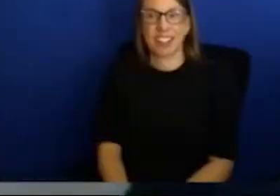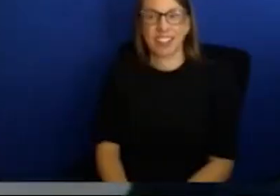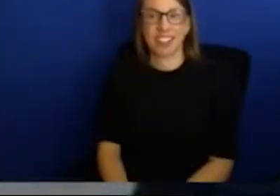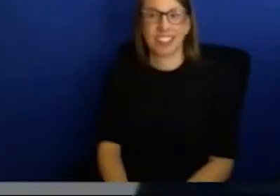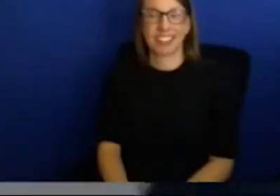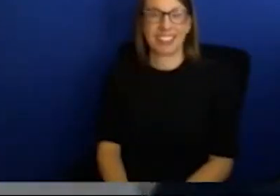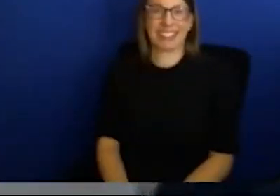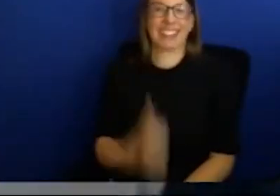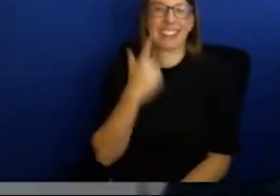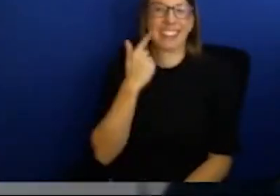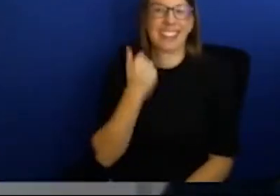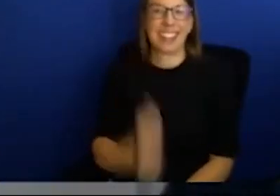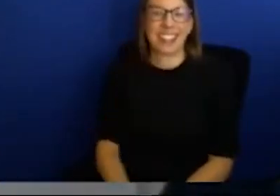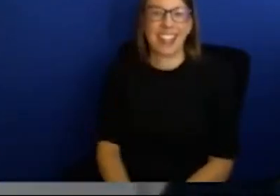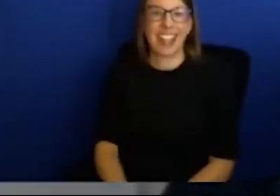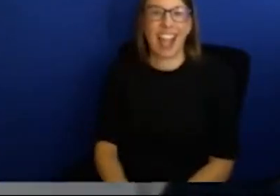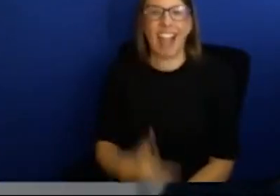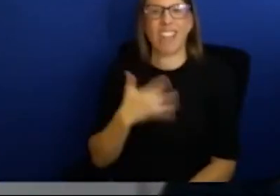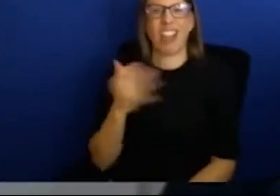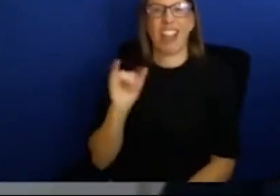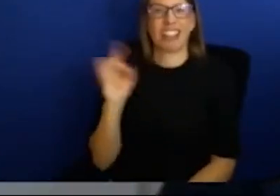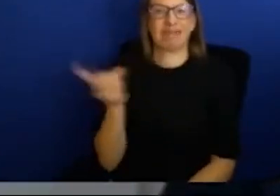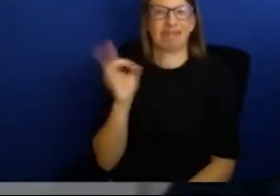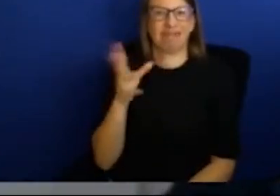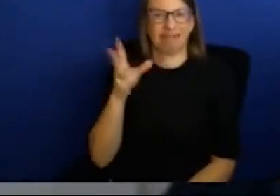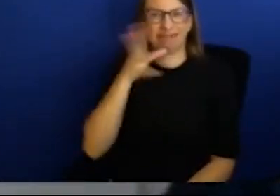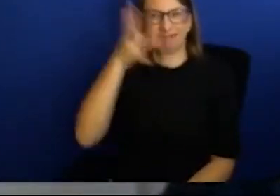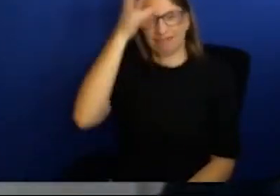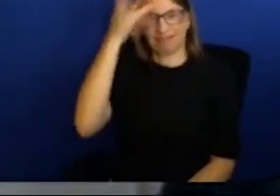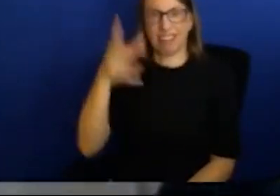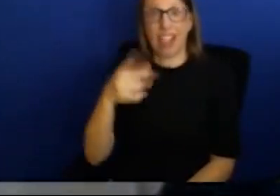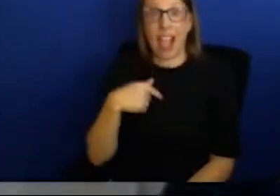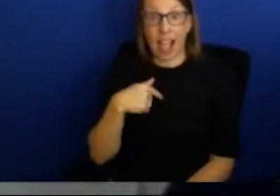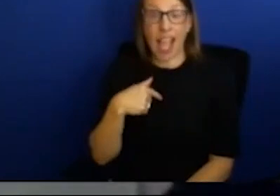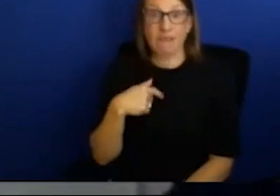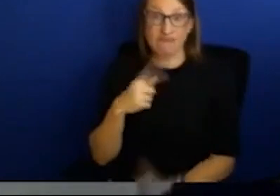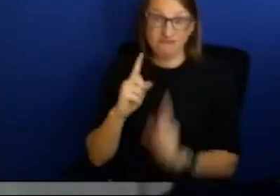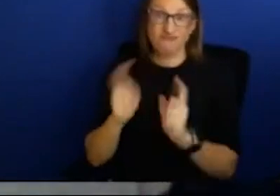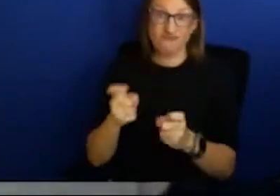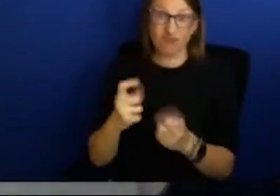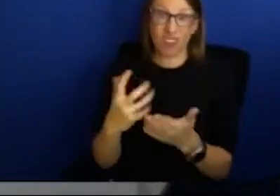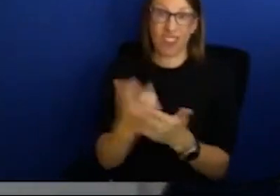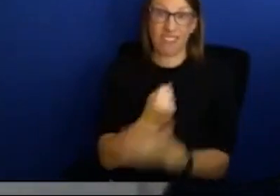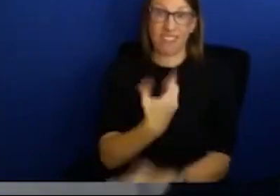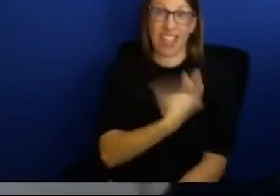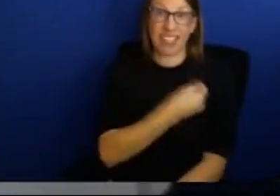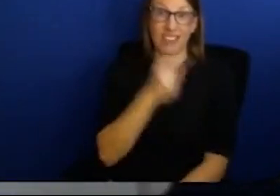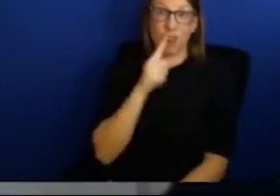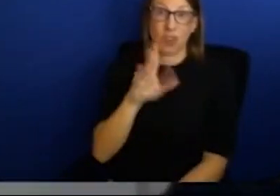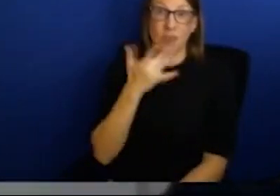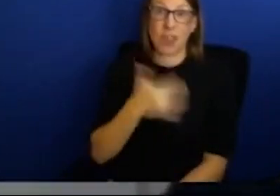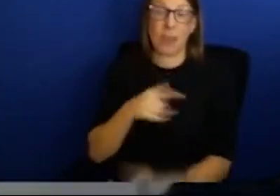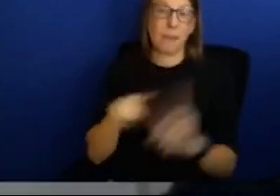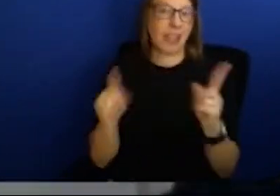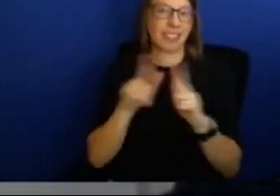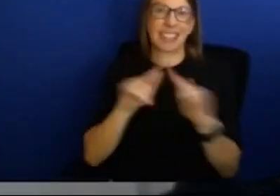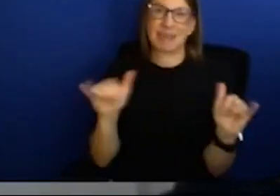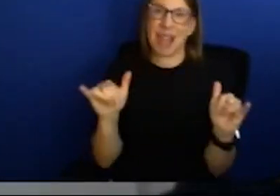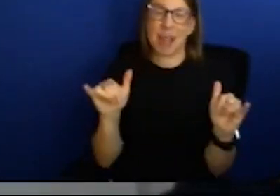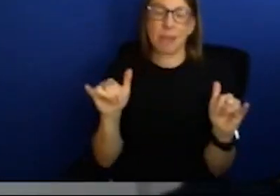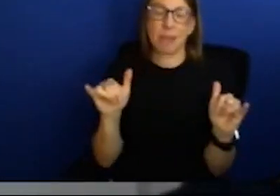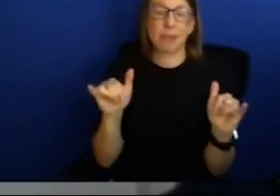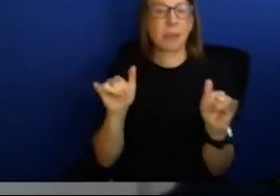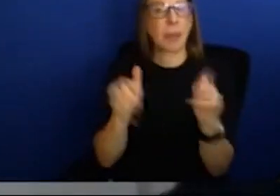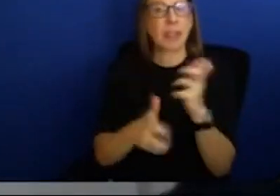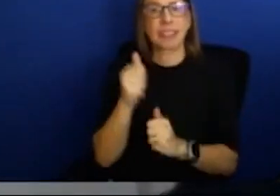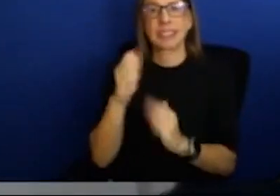I felt like in some ways like a terrible parent, right? Because I'm giving him a vaccine for his birthday. But at the same time, it's one of the most important gifts I could give my